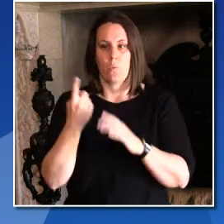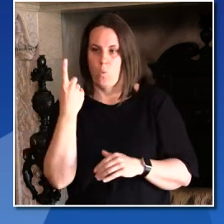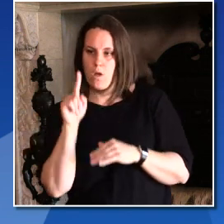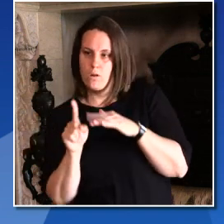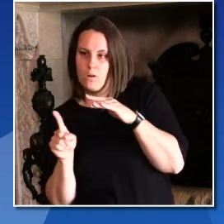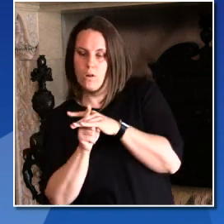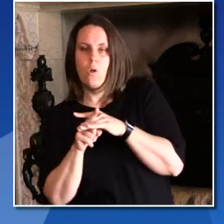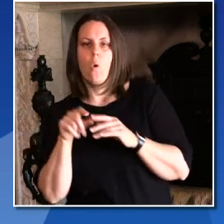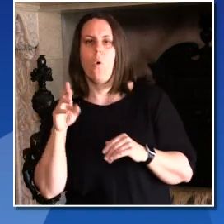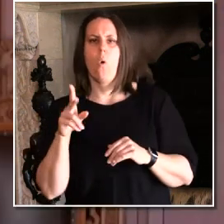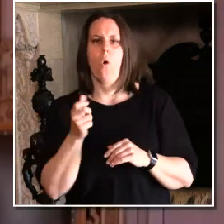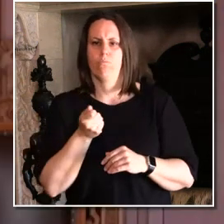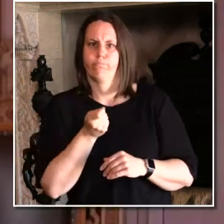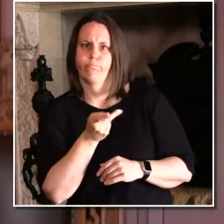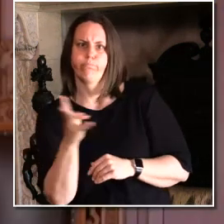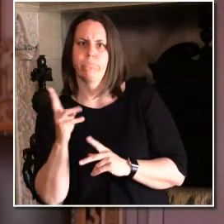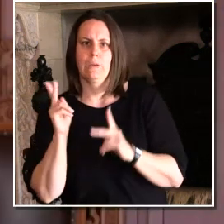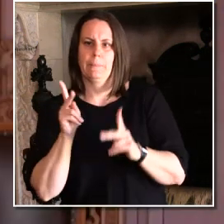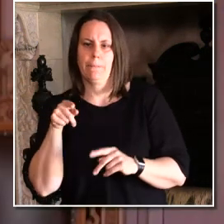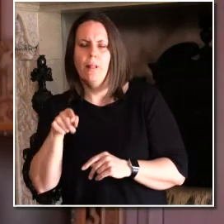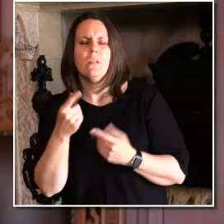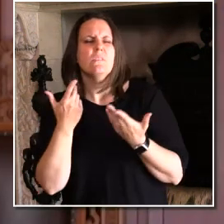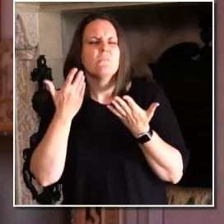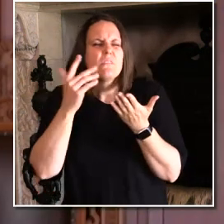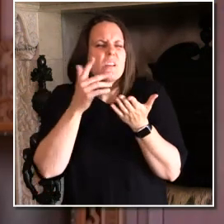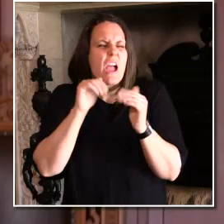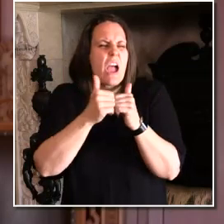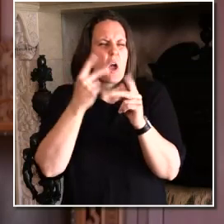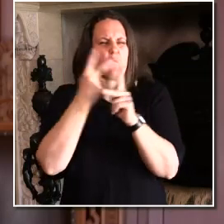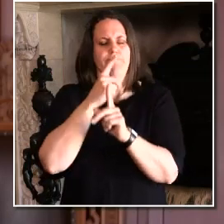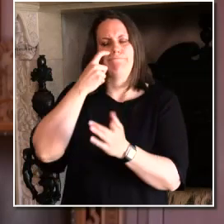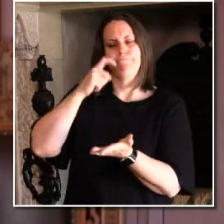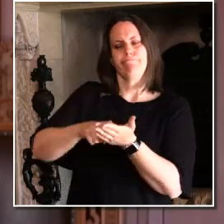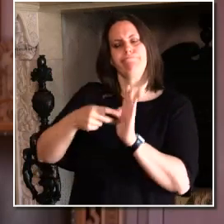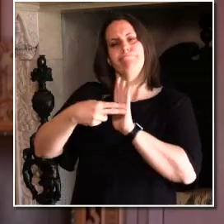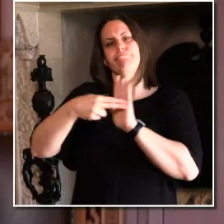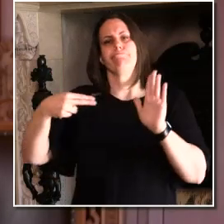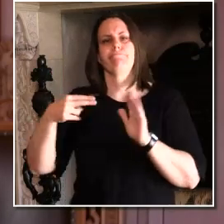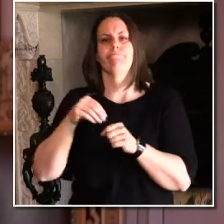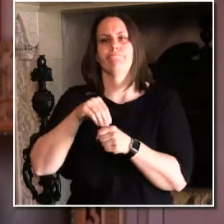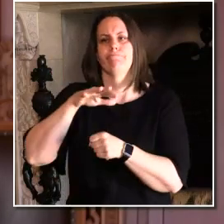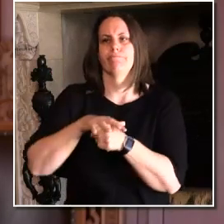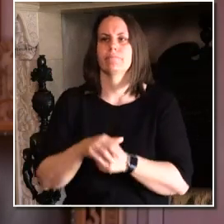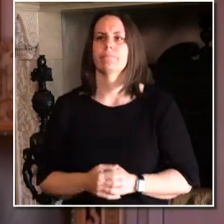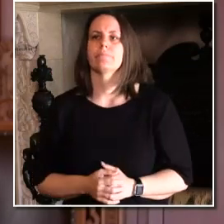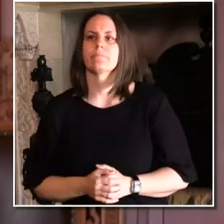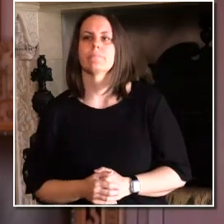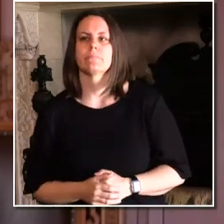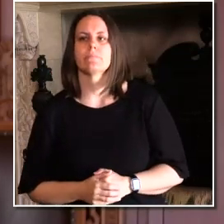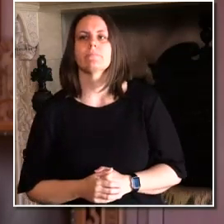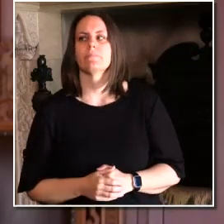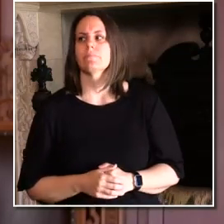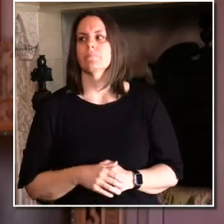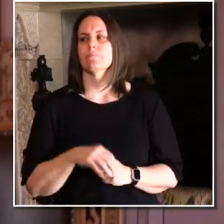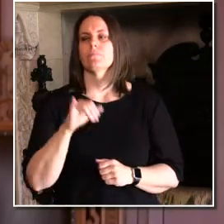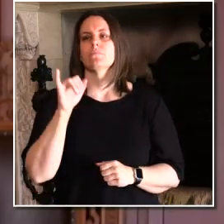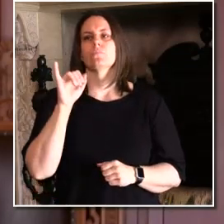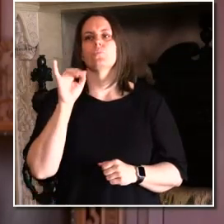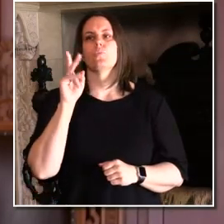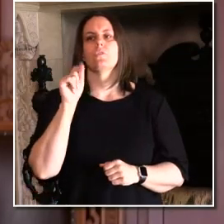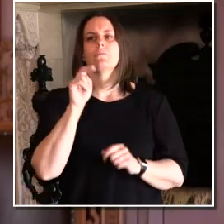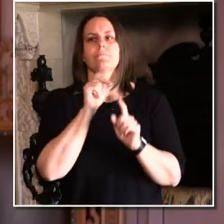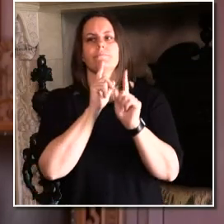actually an outbreak? Right, and that's why, so right now on the page, it's investigations, not outbreaks, because we do have some of